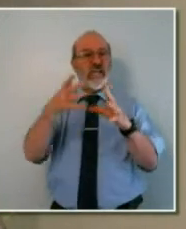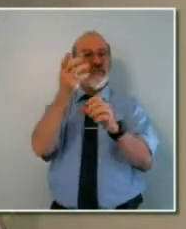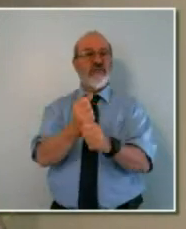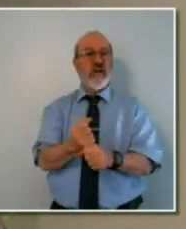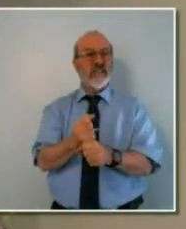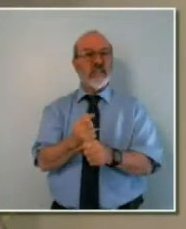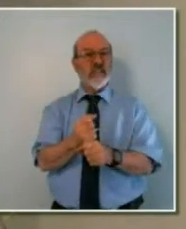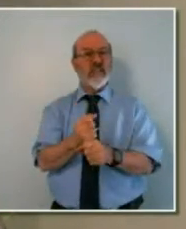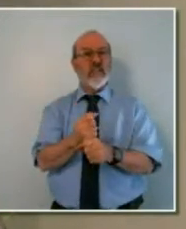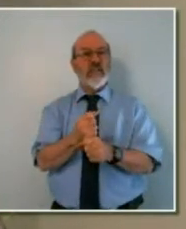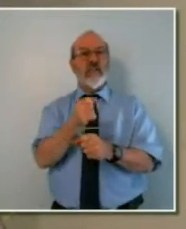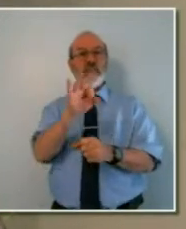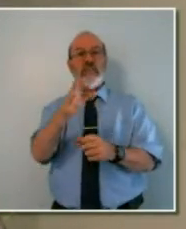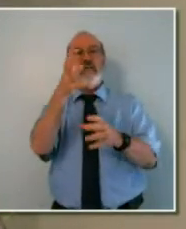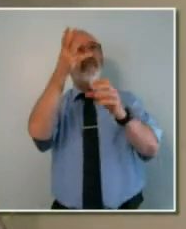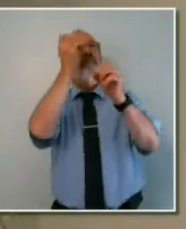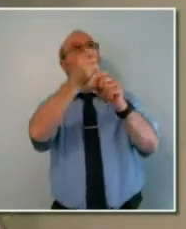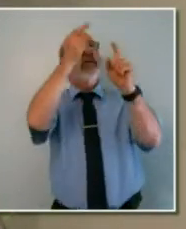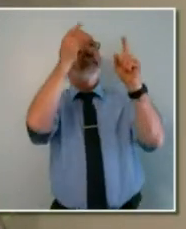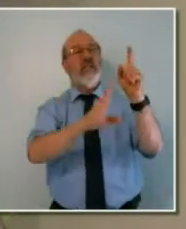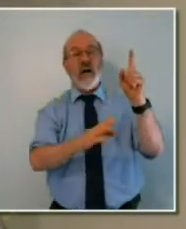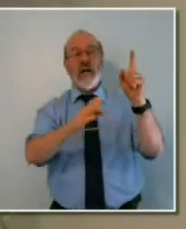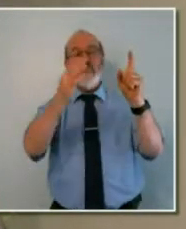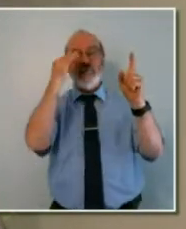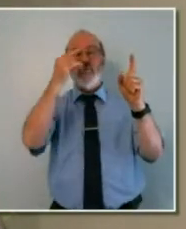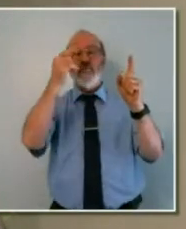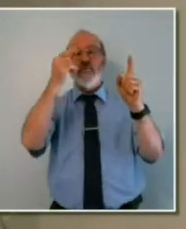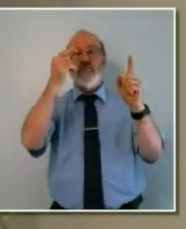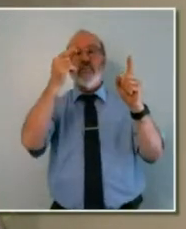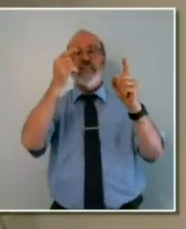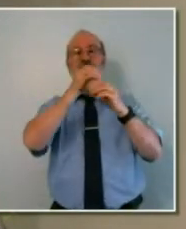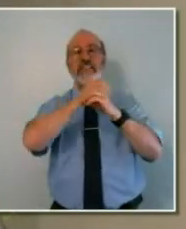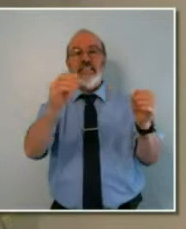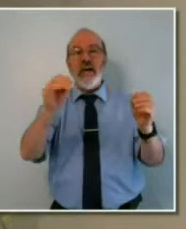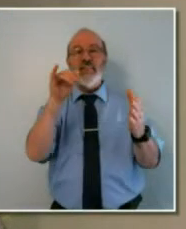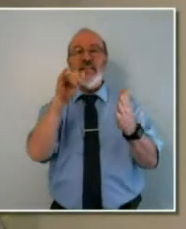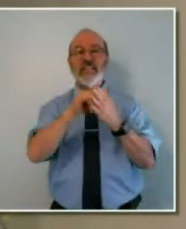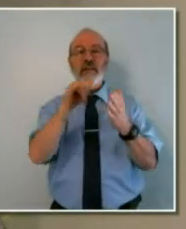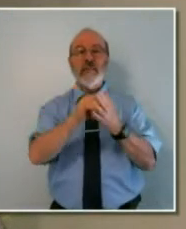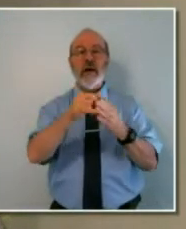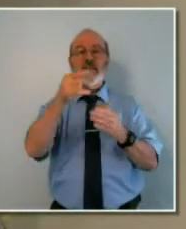But if you trust him, if you know that nothing is impossible for him,